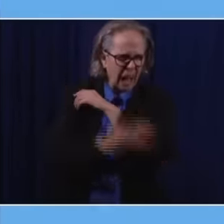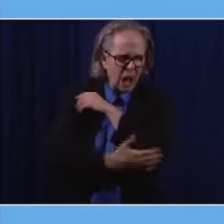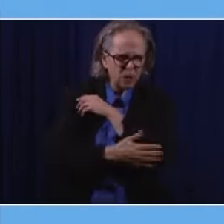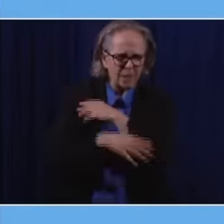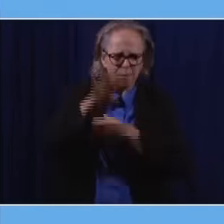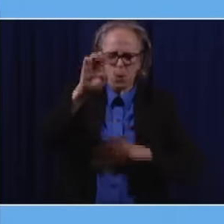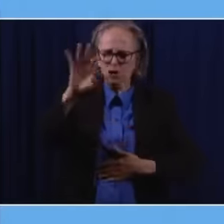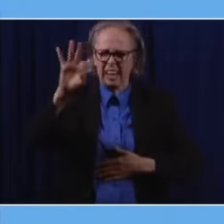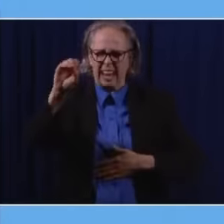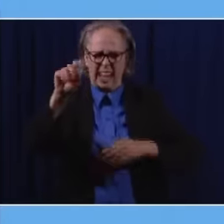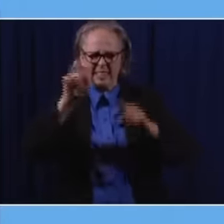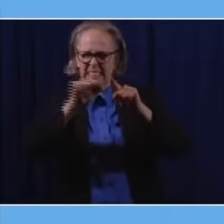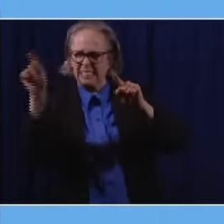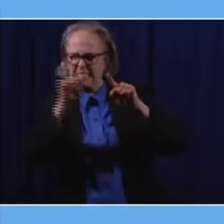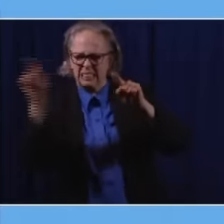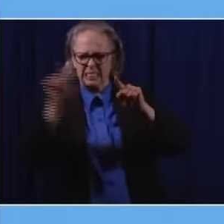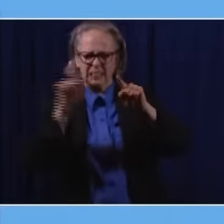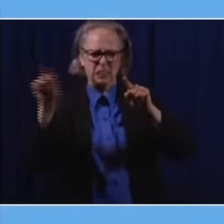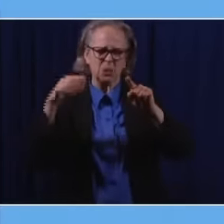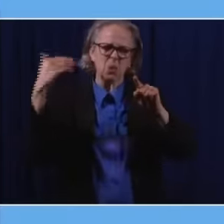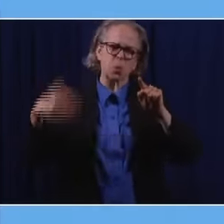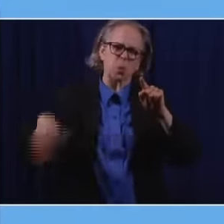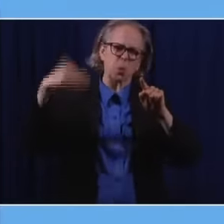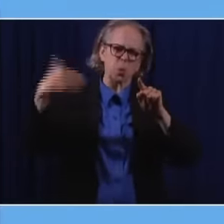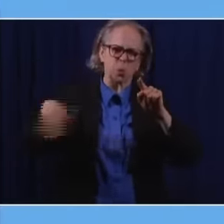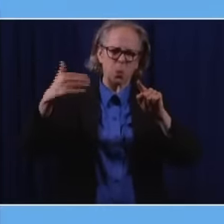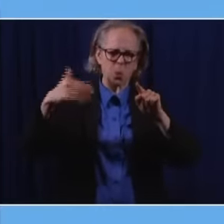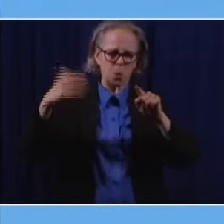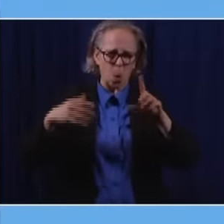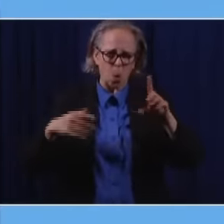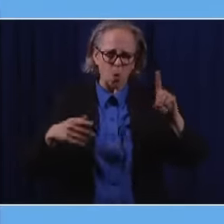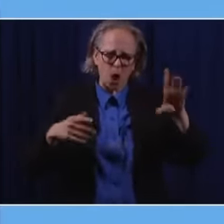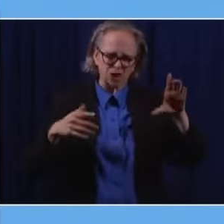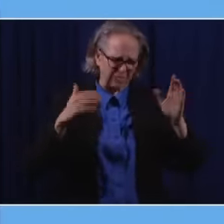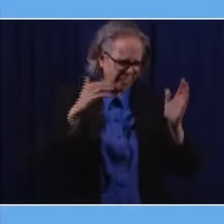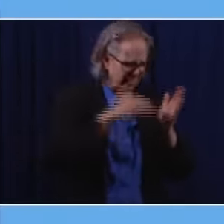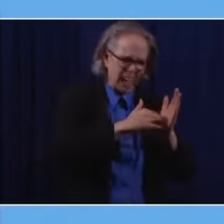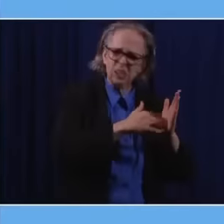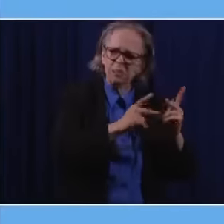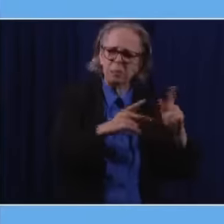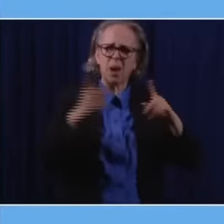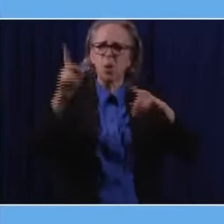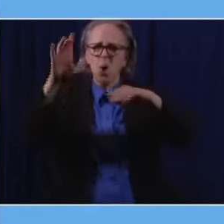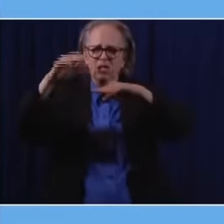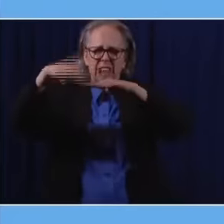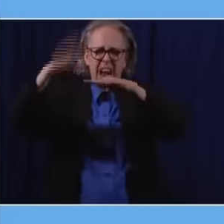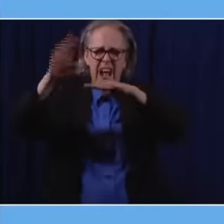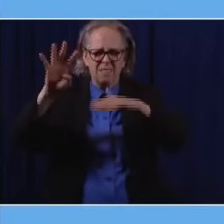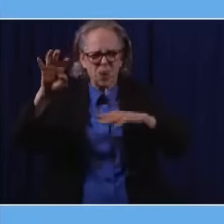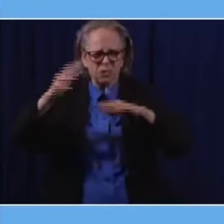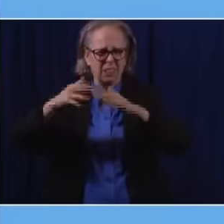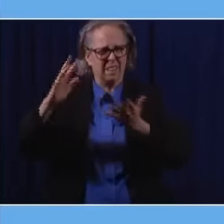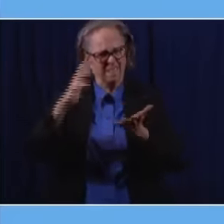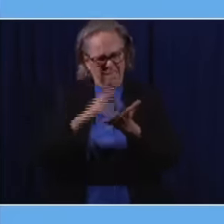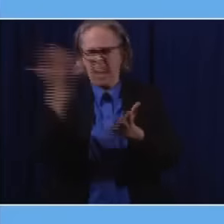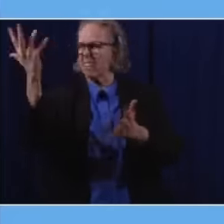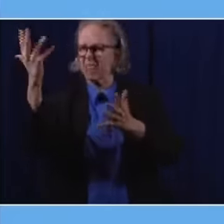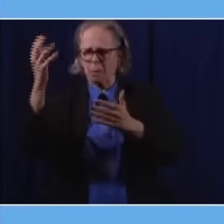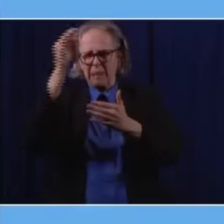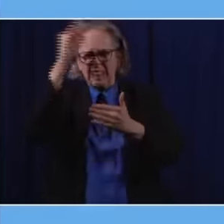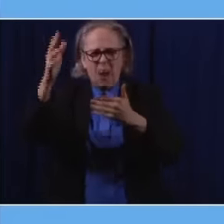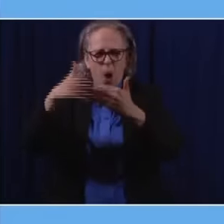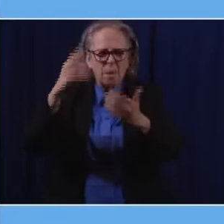really seen any rate that high. So up at Putnam, you're almost 5 times what the CDC incidence